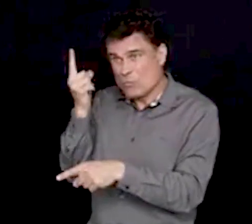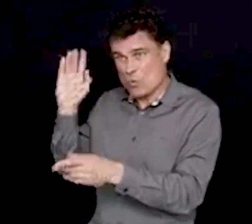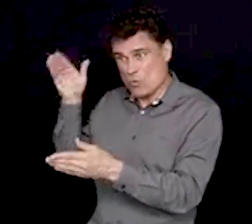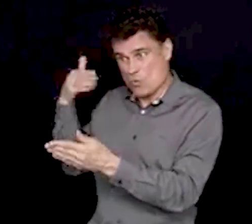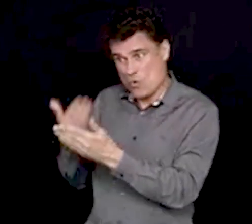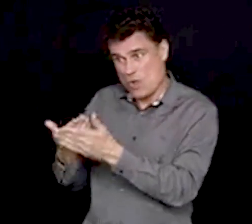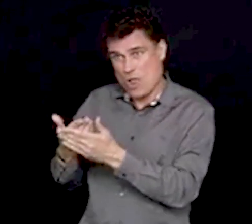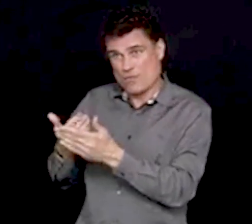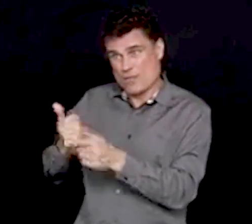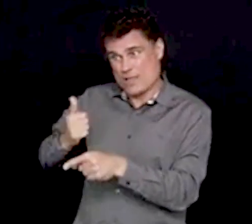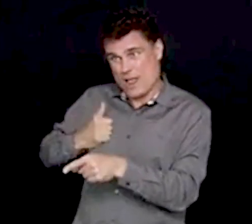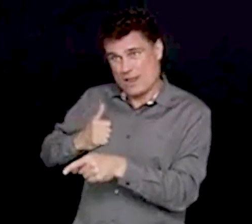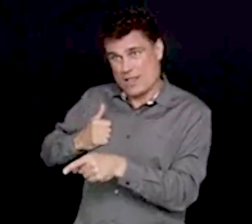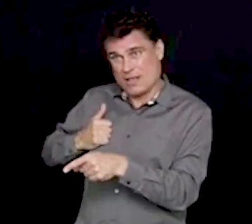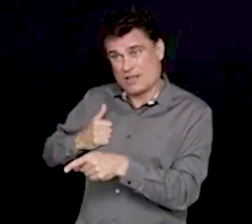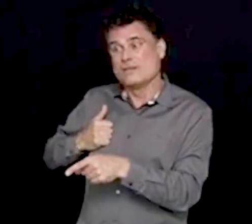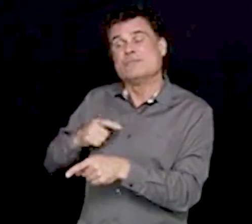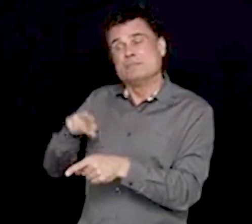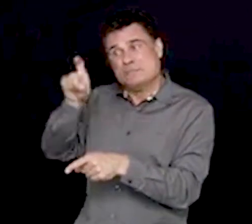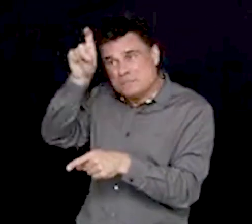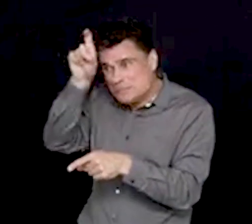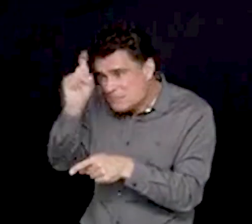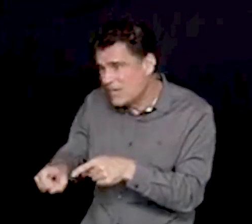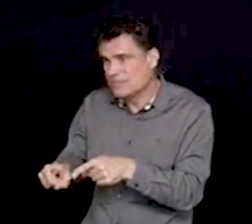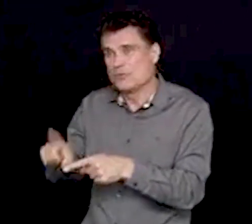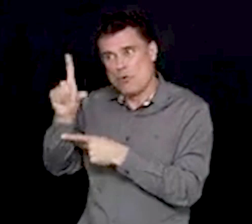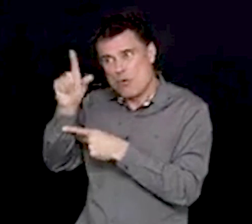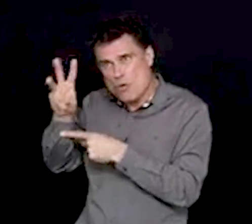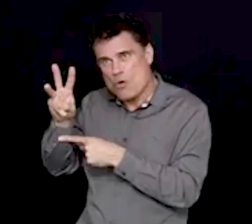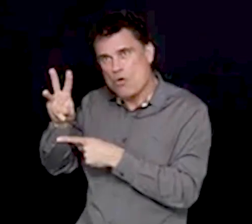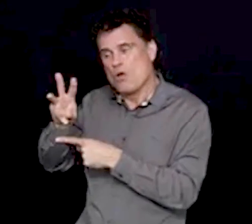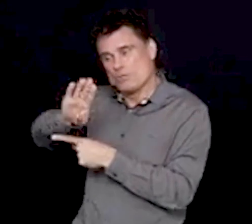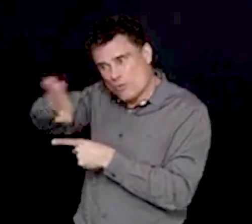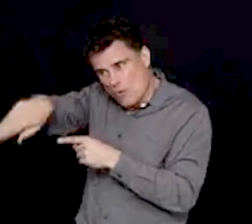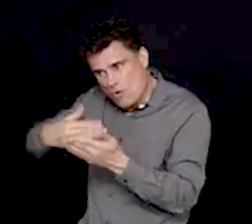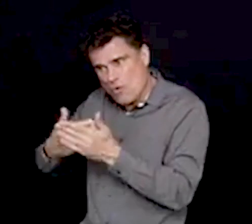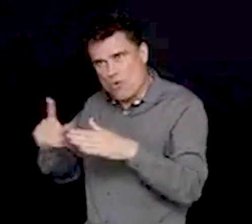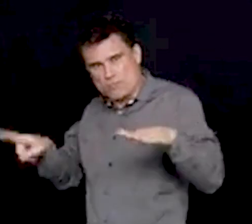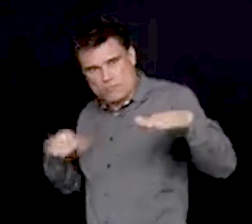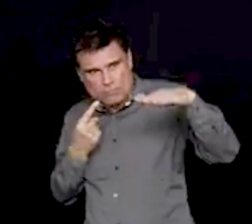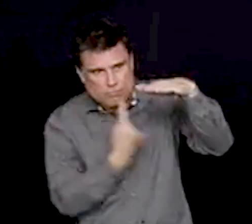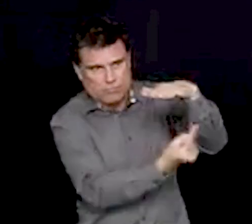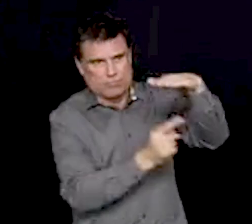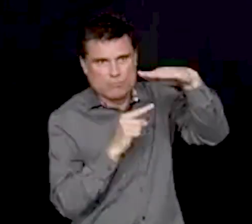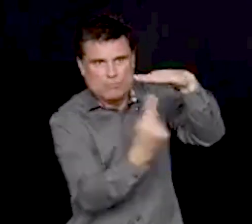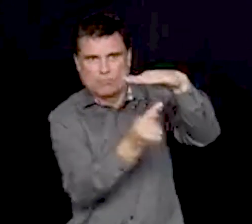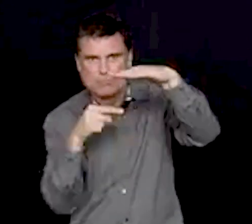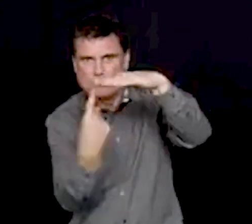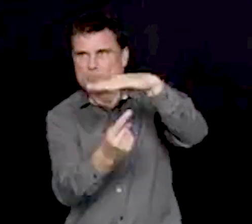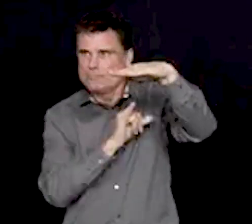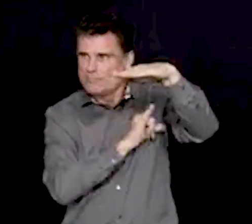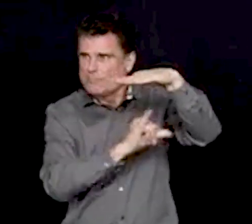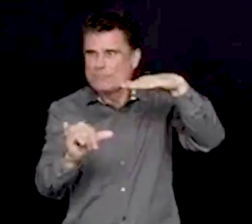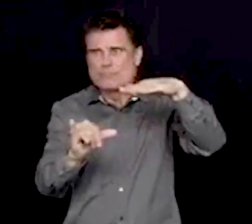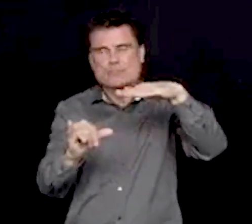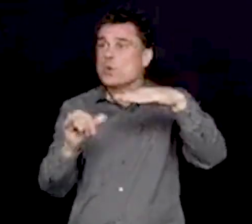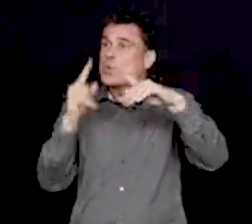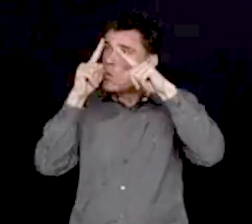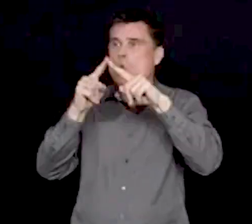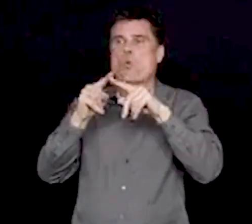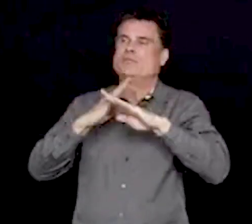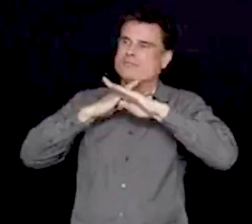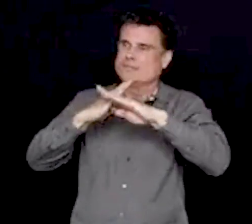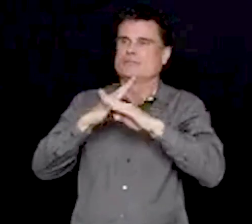people. But the Herculean task doesn't end when people arrive in Canada. It only begins. And significantly in